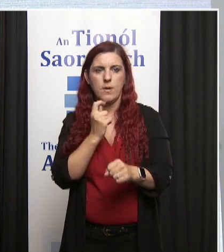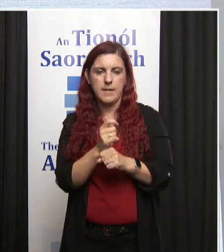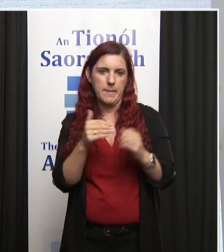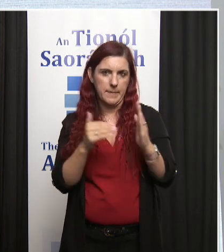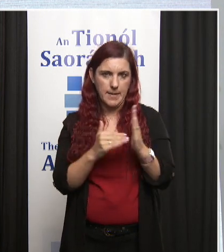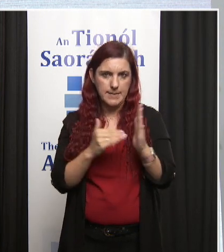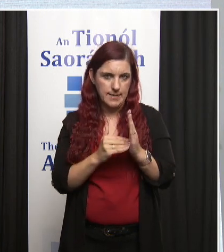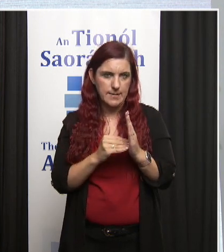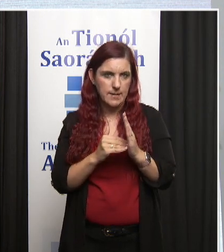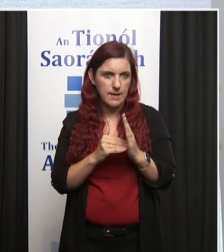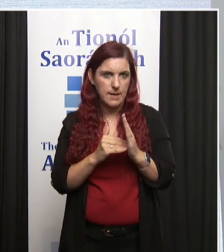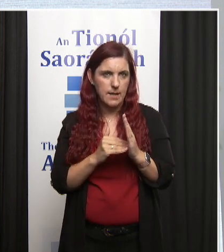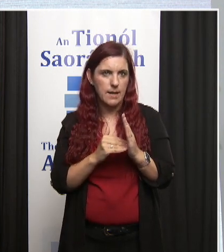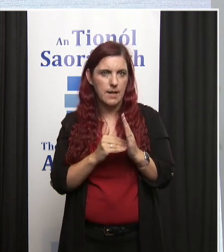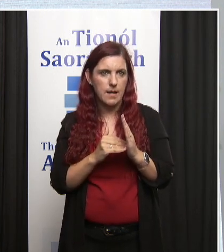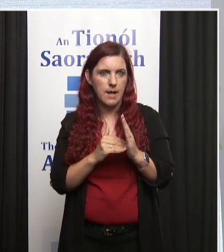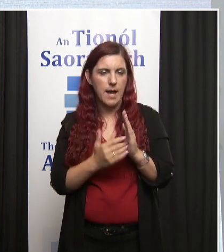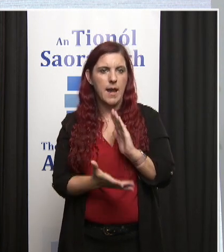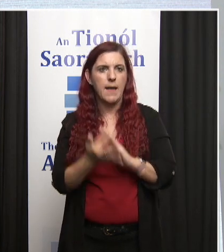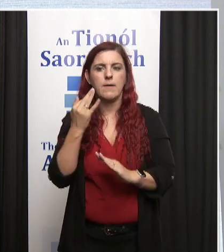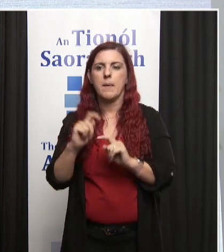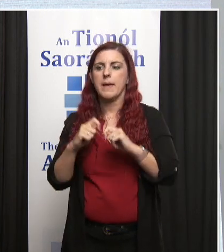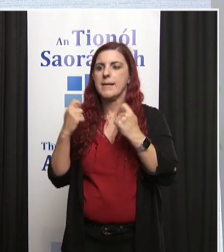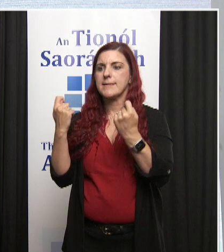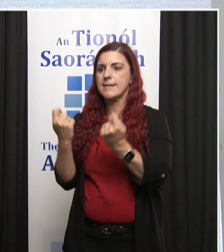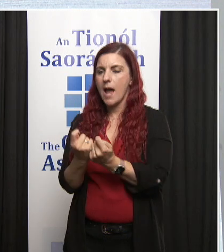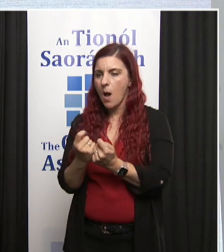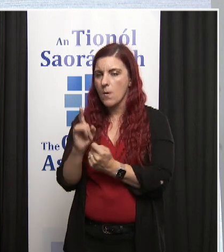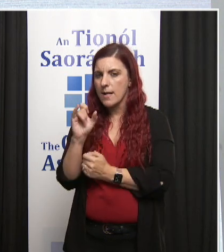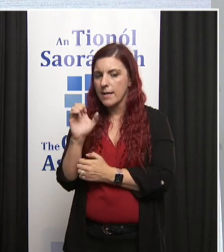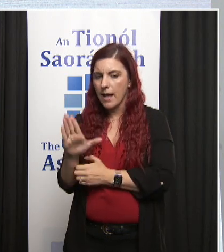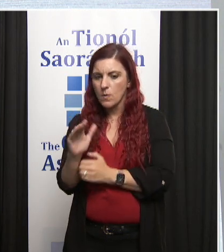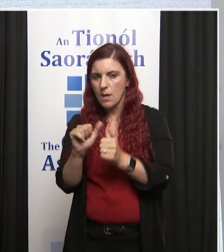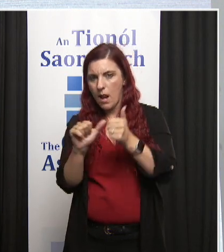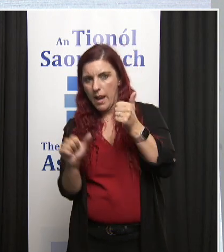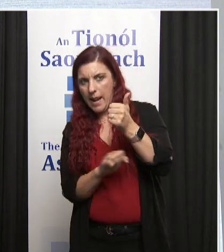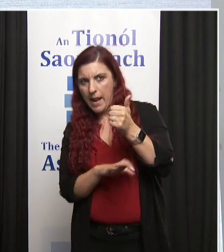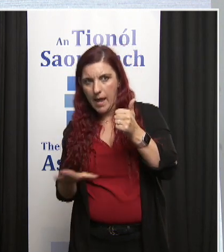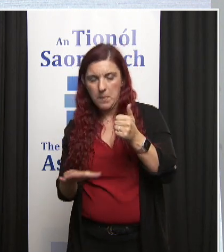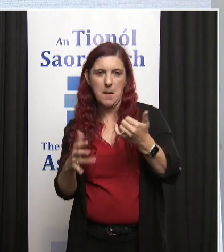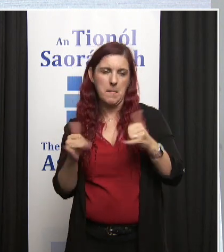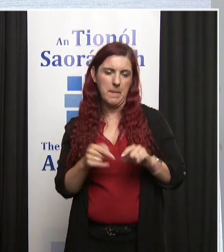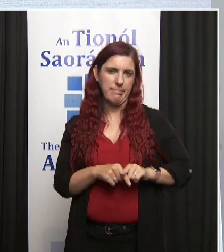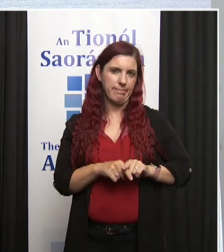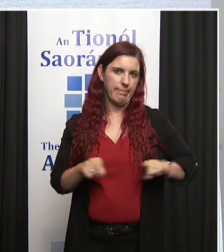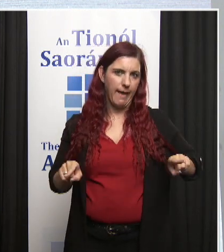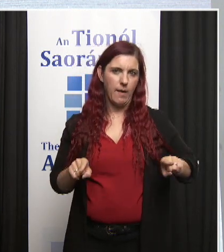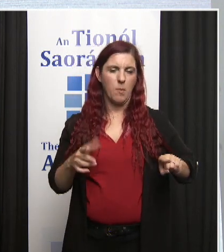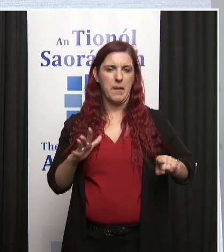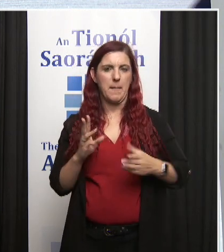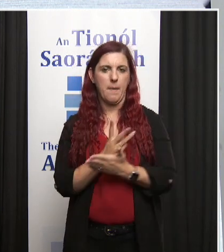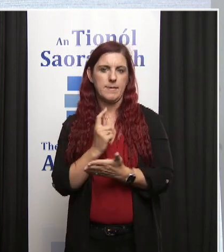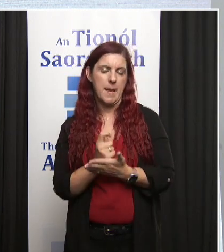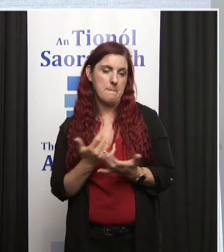was a town council layer underneath that, those councillors would probably be better to